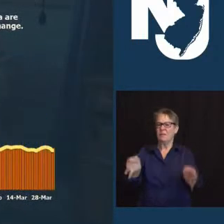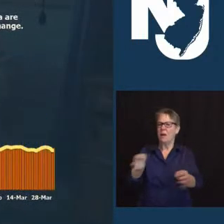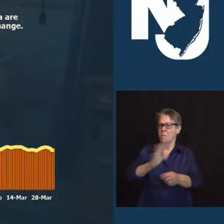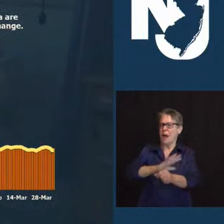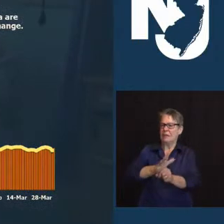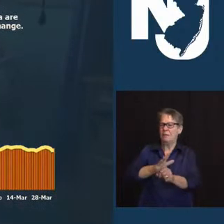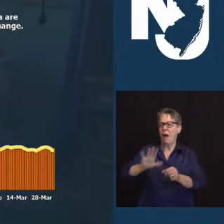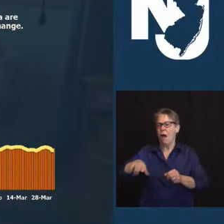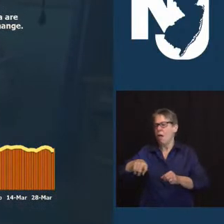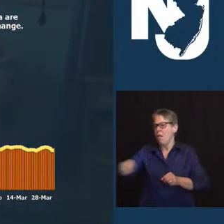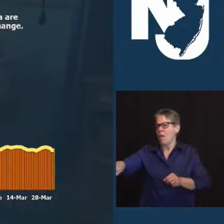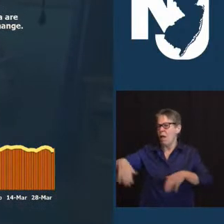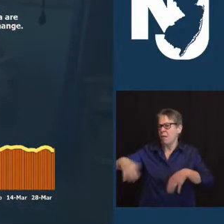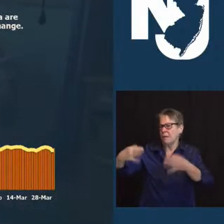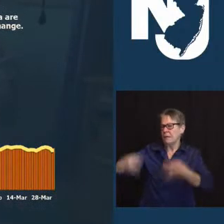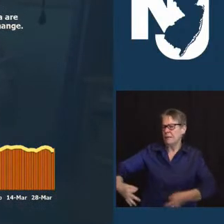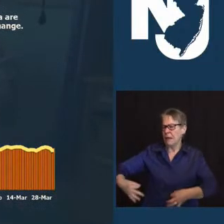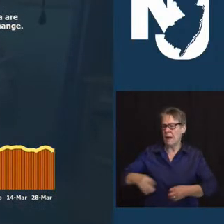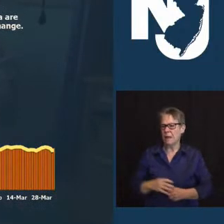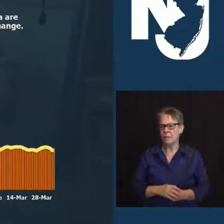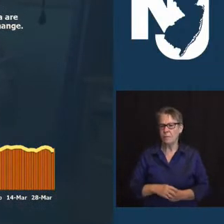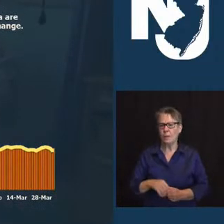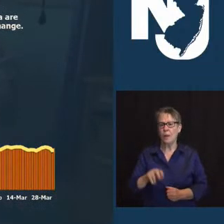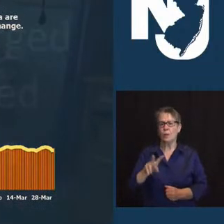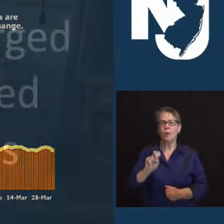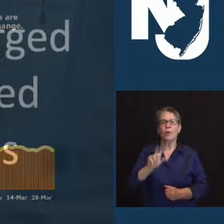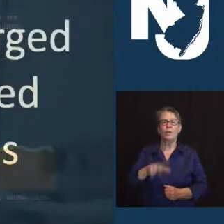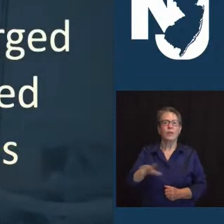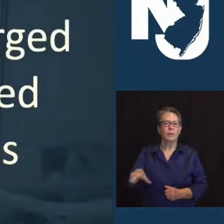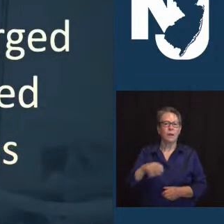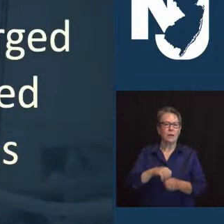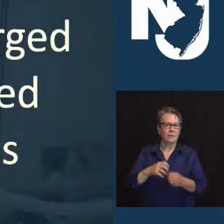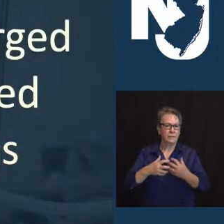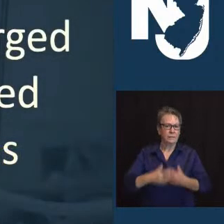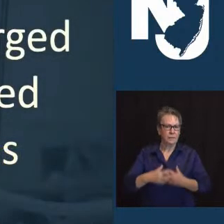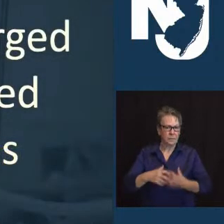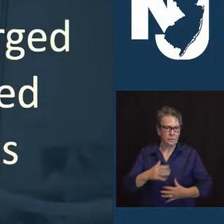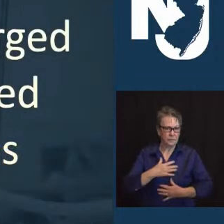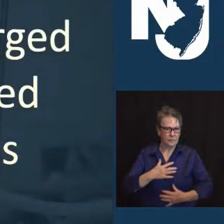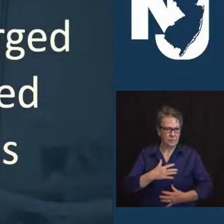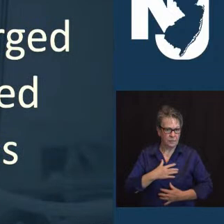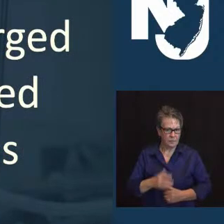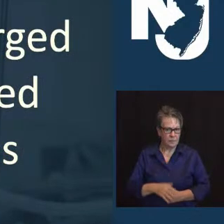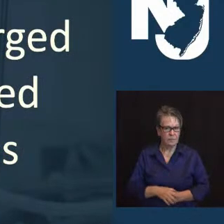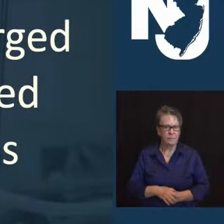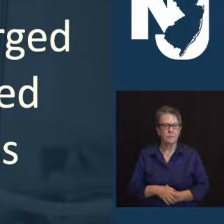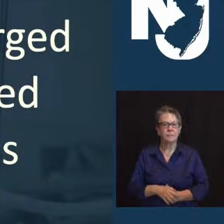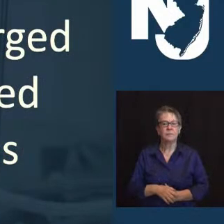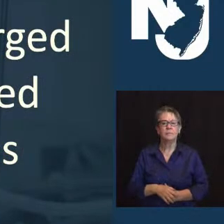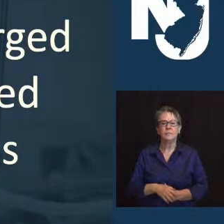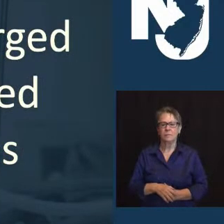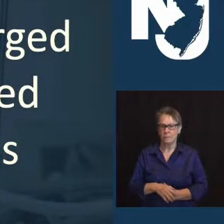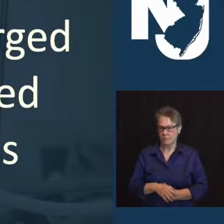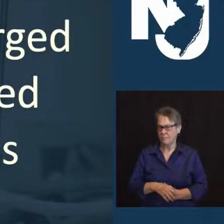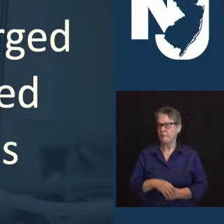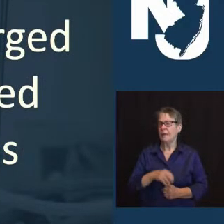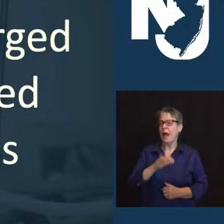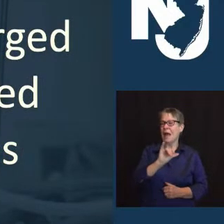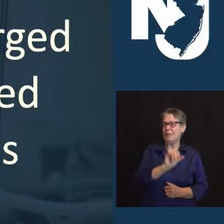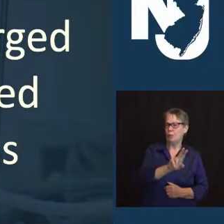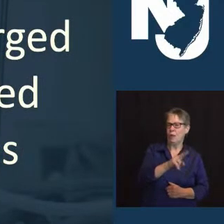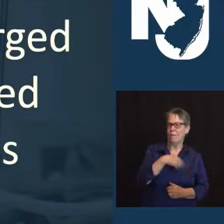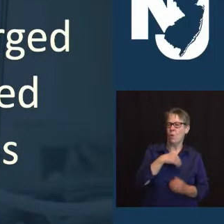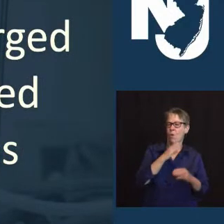233 of those were on ventilators. Throughout the day yesterday, 238 live individuals